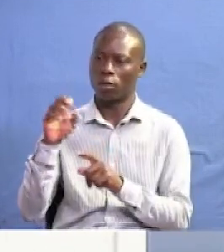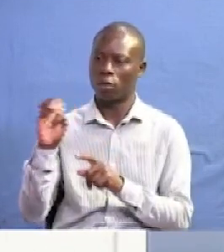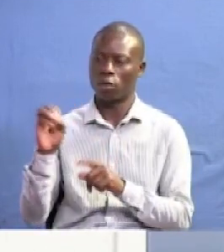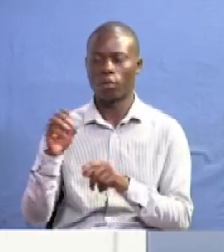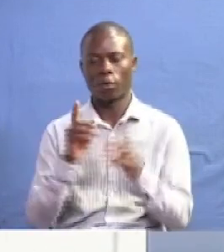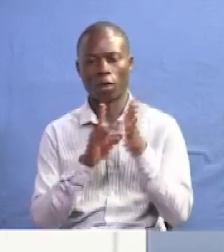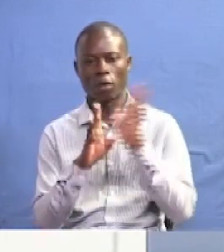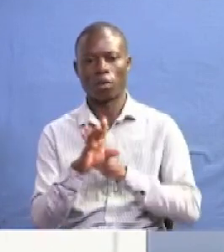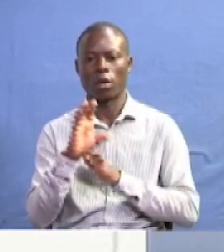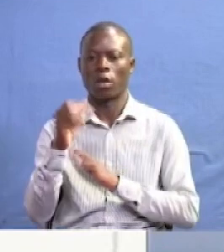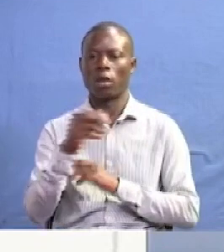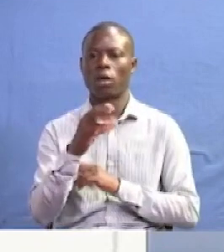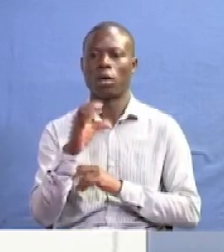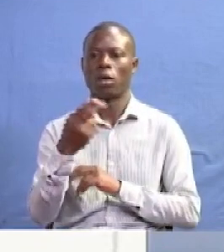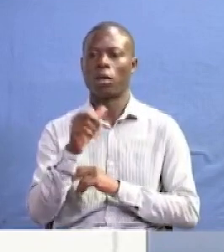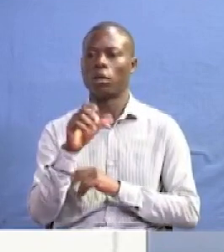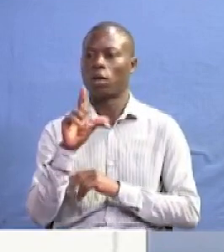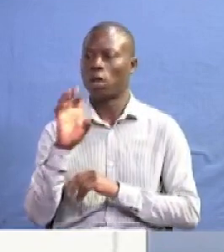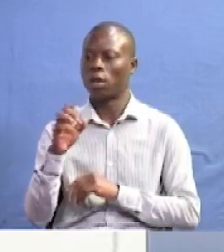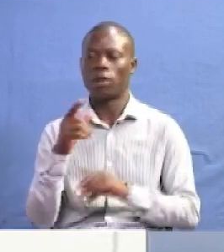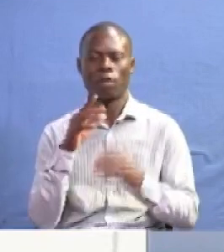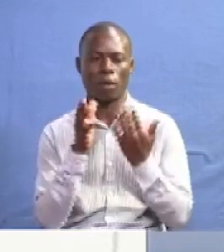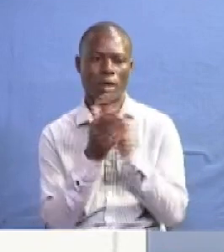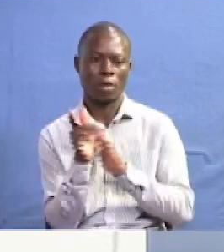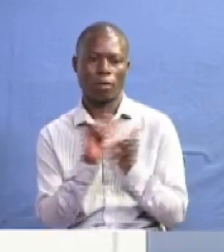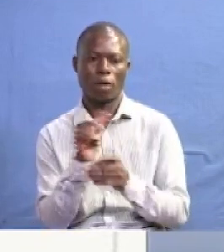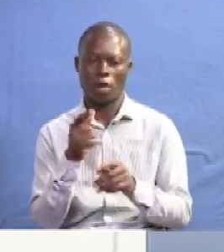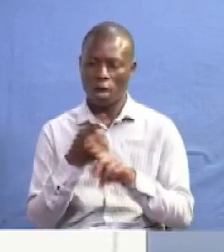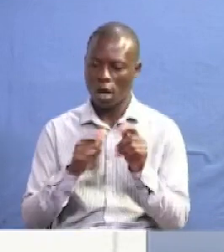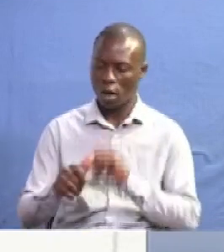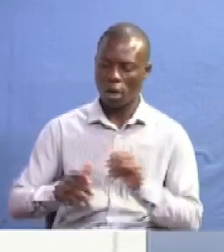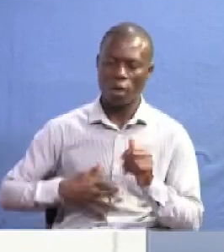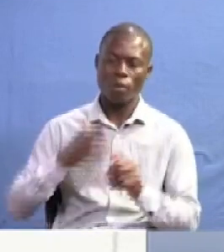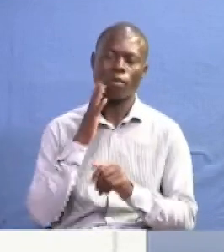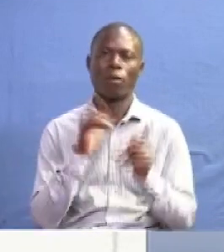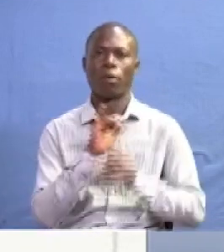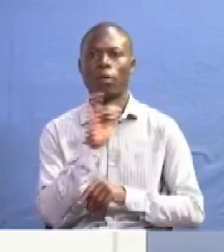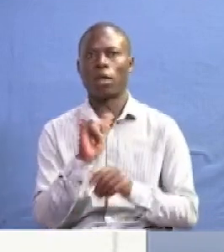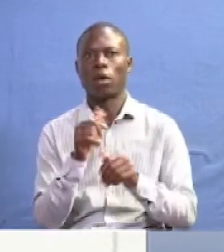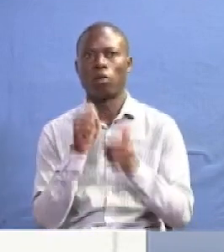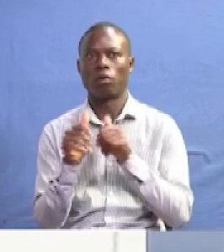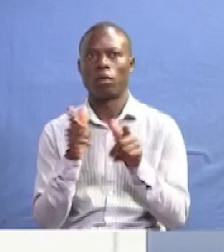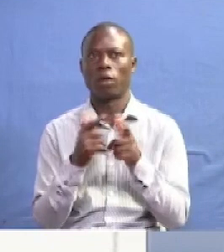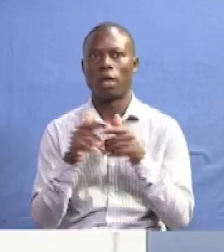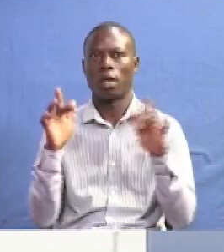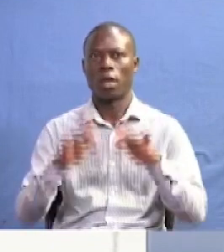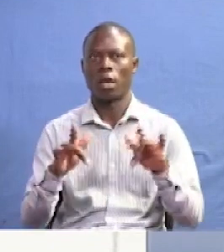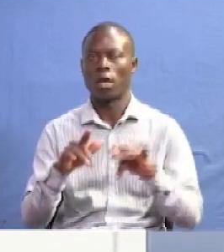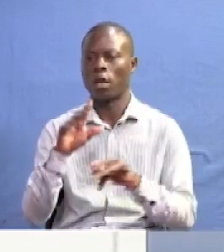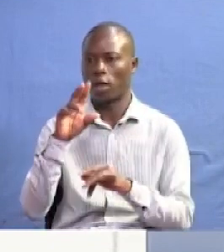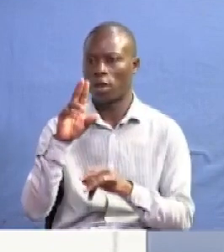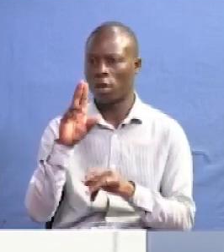an endometriosis and fertility doctor, expound further on endometriosis and its effects on patients. Currently, there is